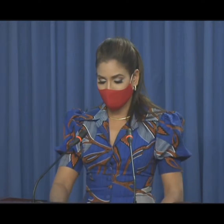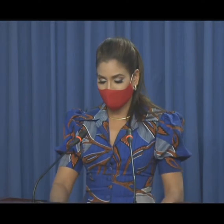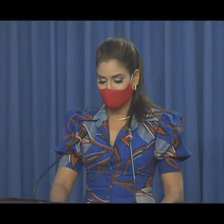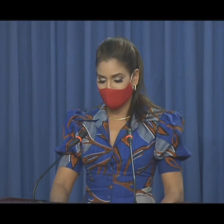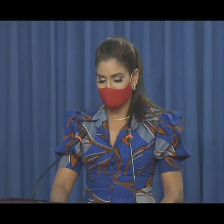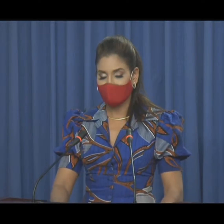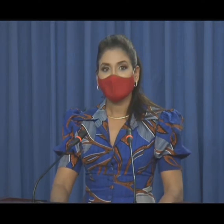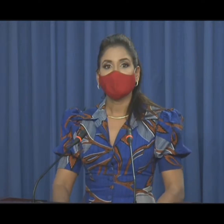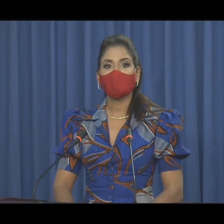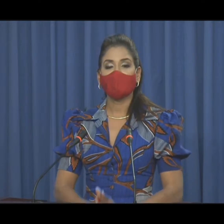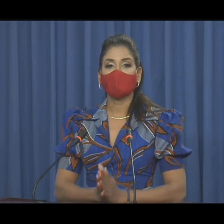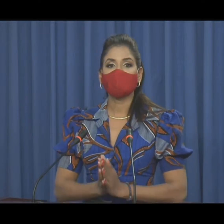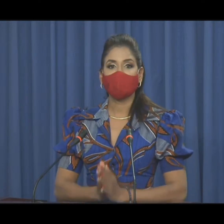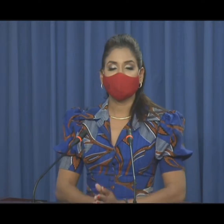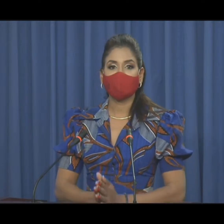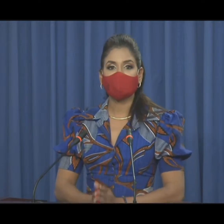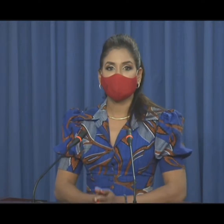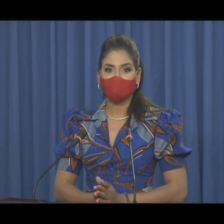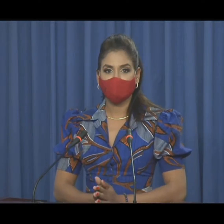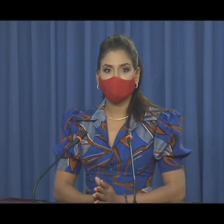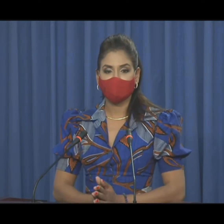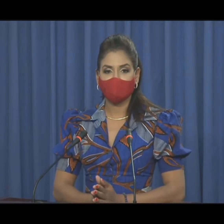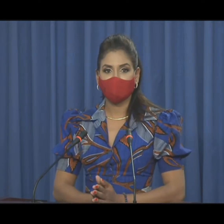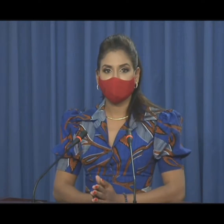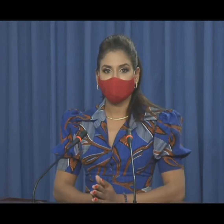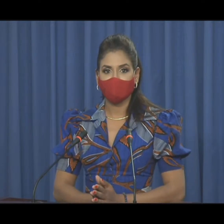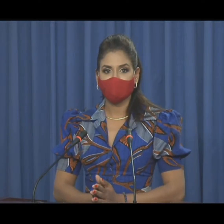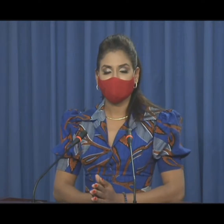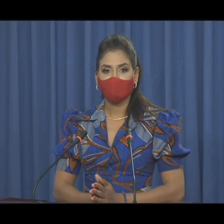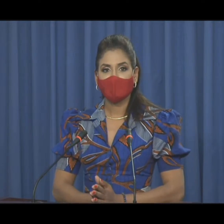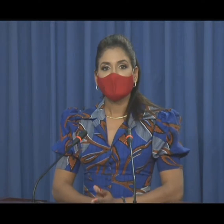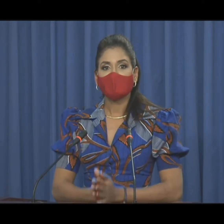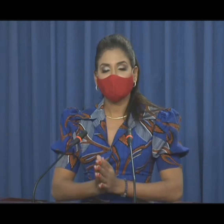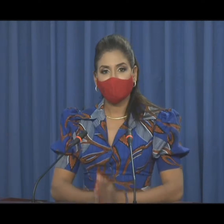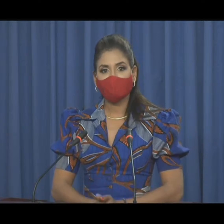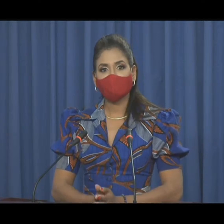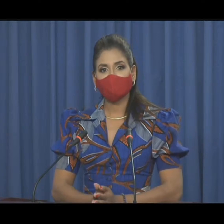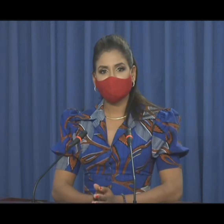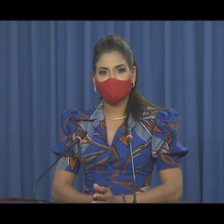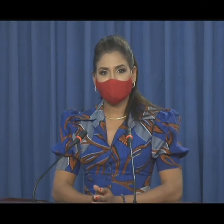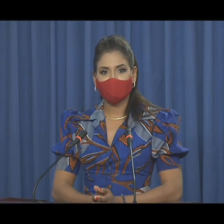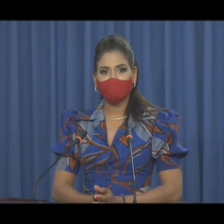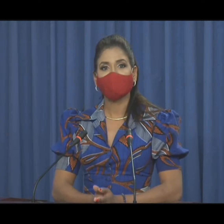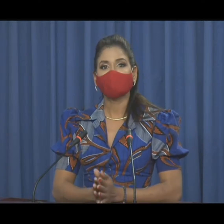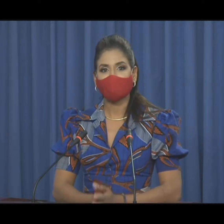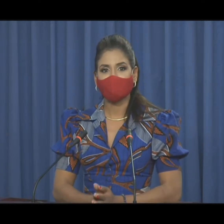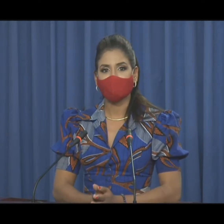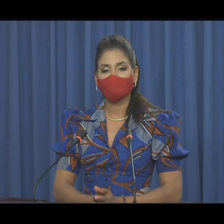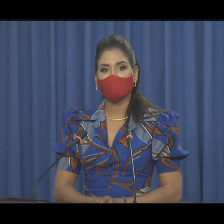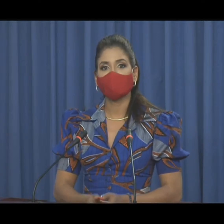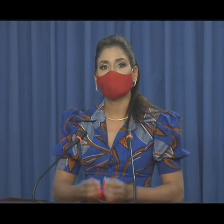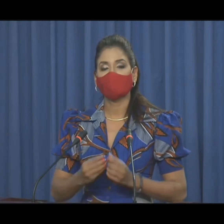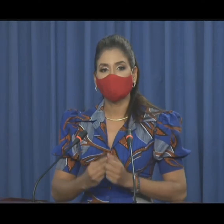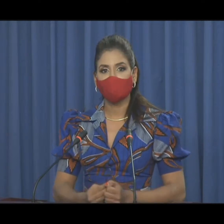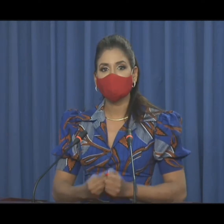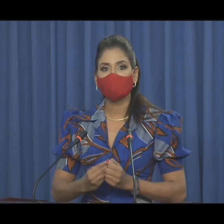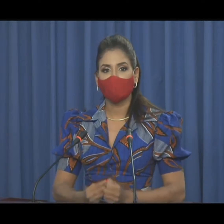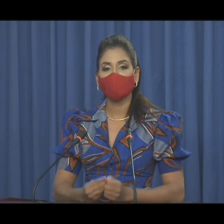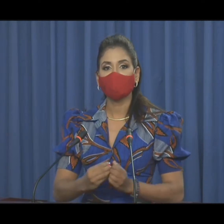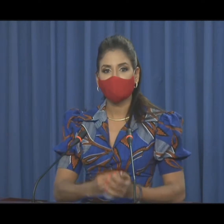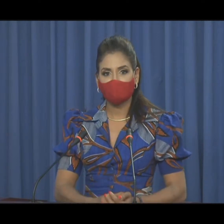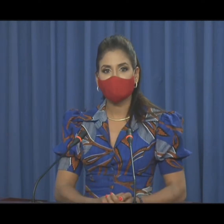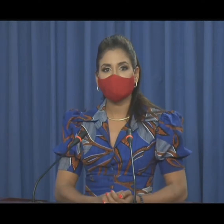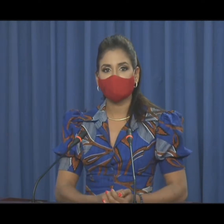28 patients in our 10 accident and emergency departments. The reality, ladies and gentlemen, yet again, is that we are in a much